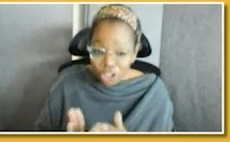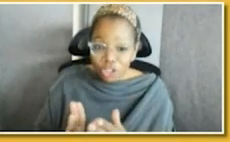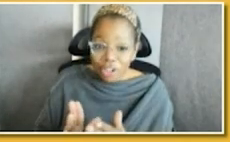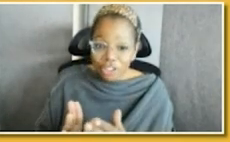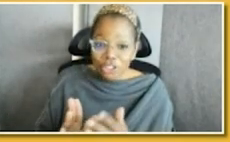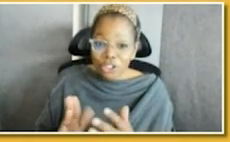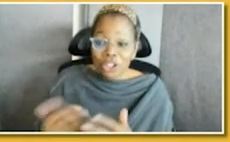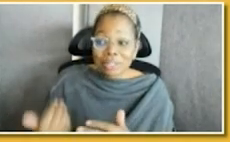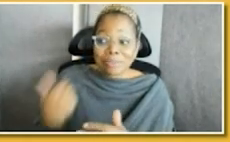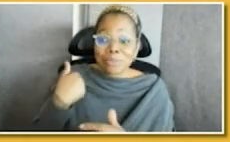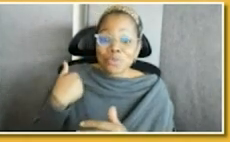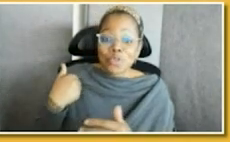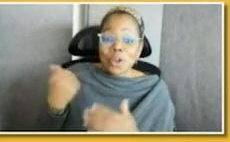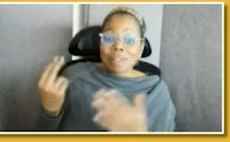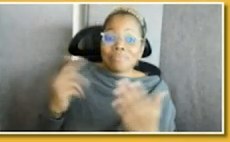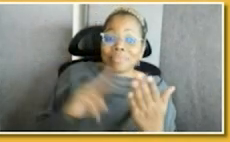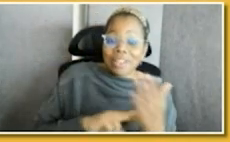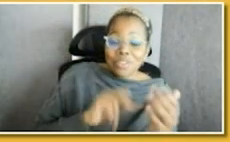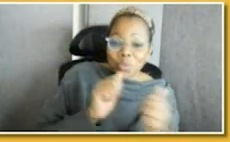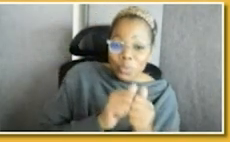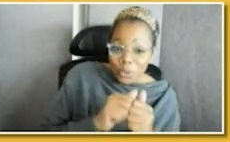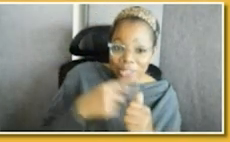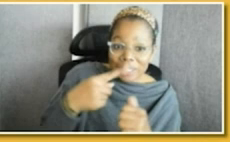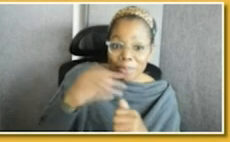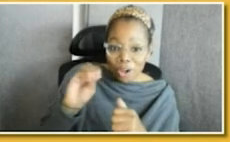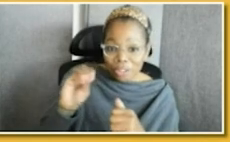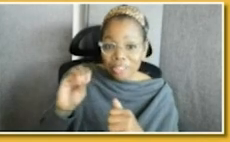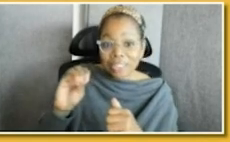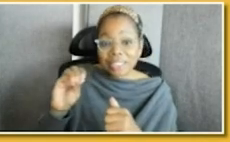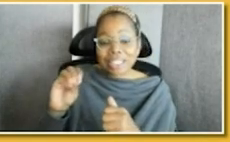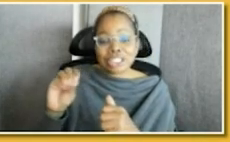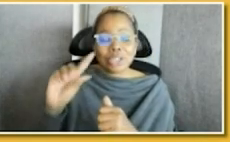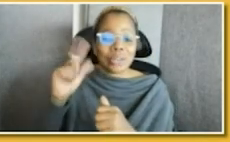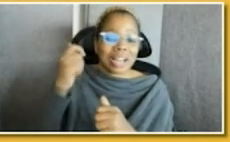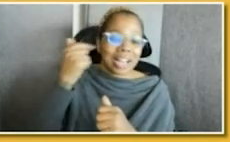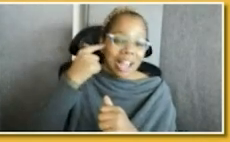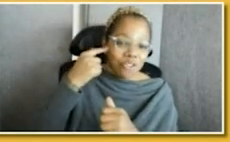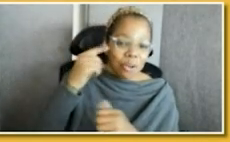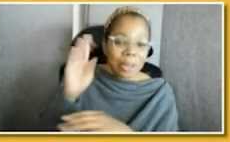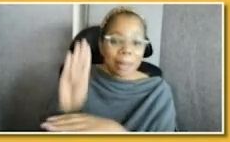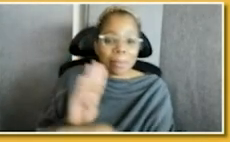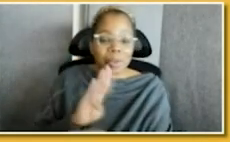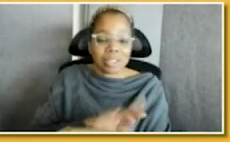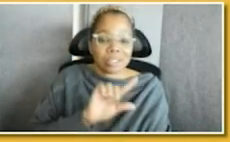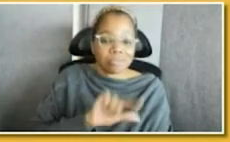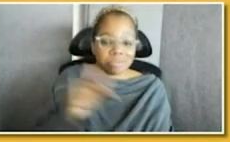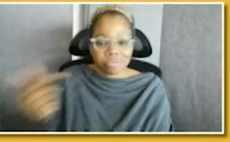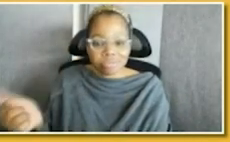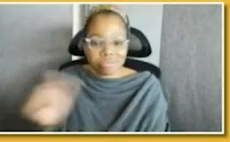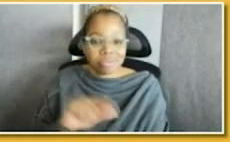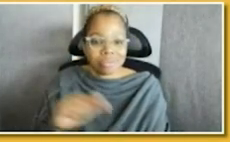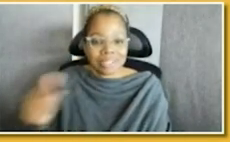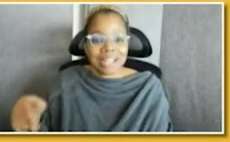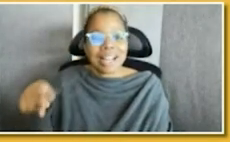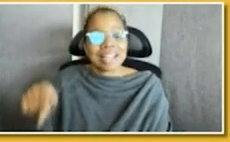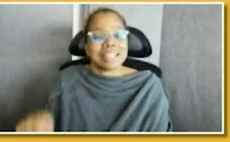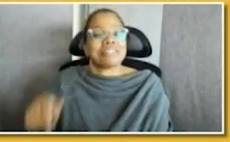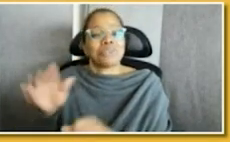this revolving door of government and business, then you know, this whole organization needs to